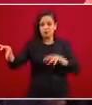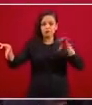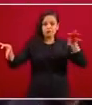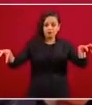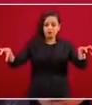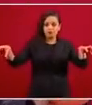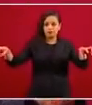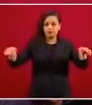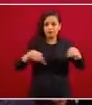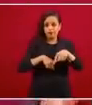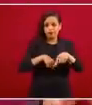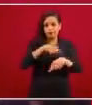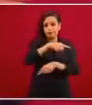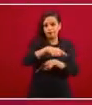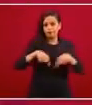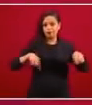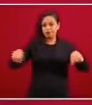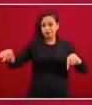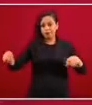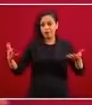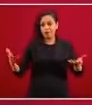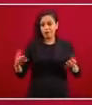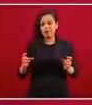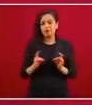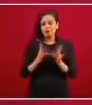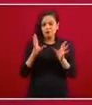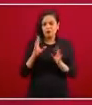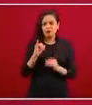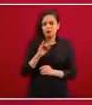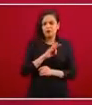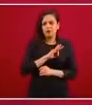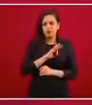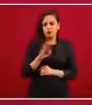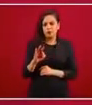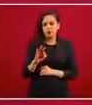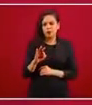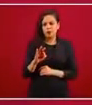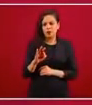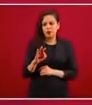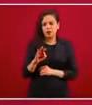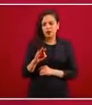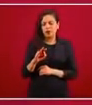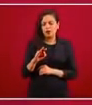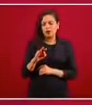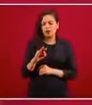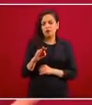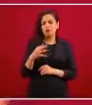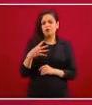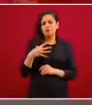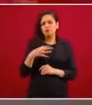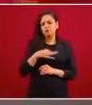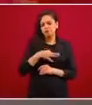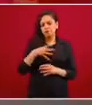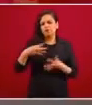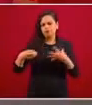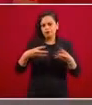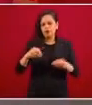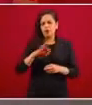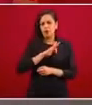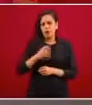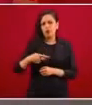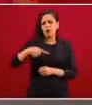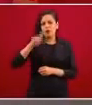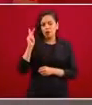contagion. It really depends of the specific situation, but of course this could contribute to the risk